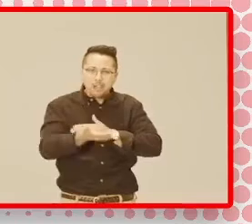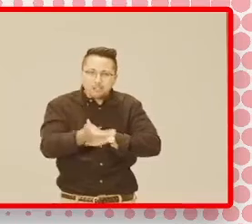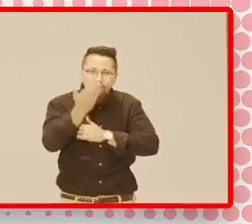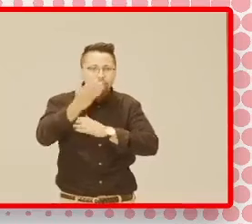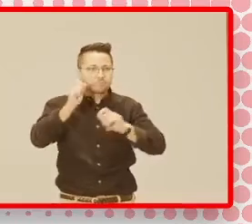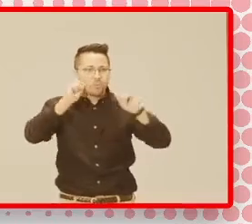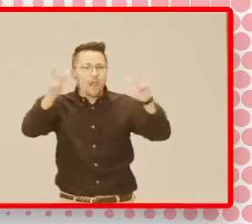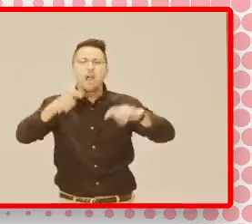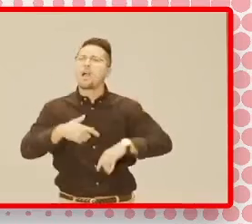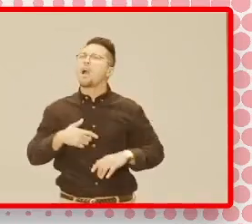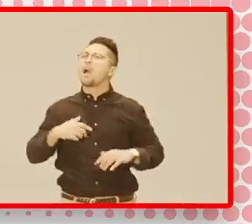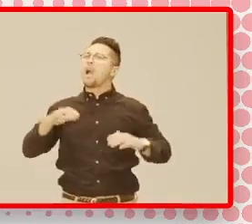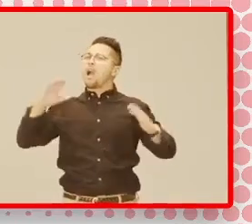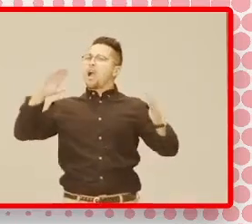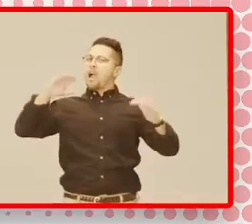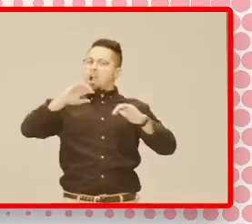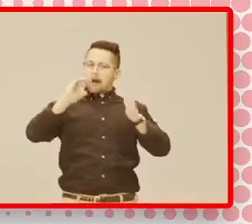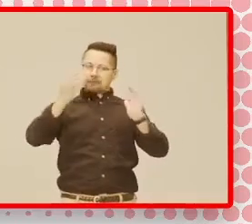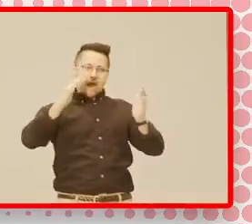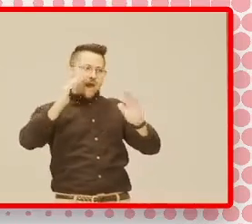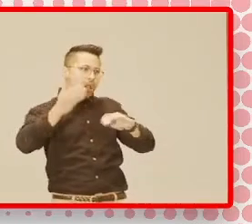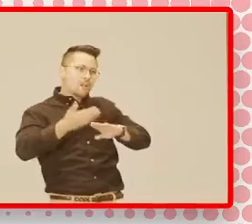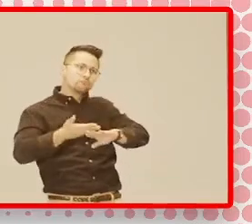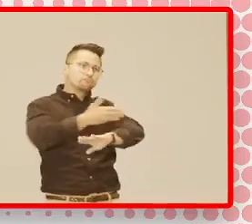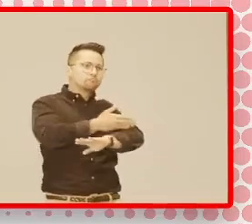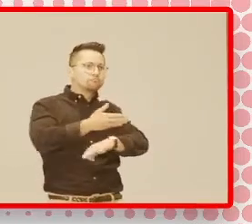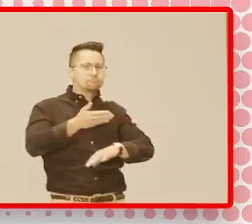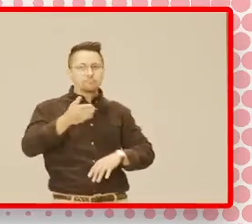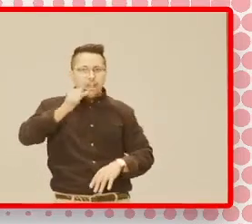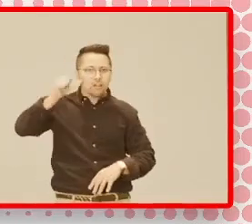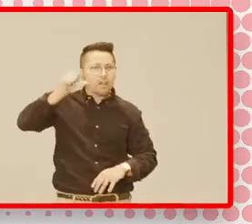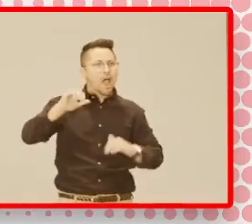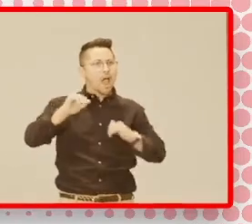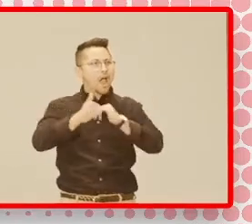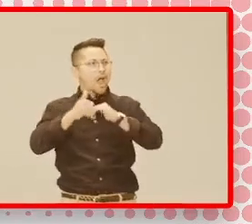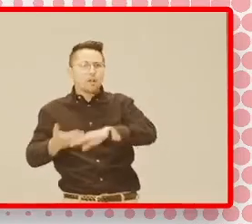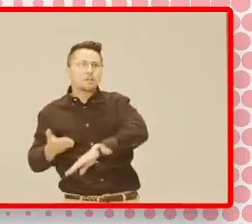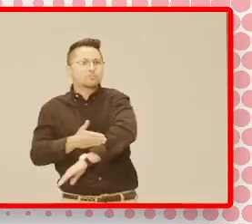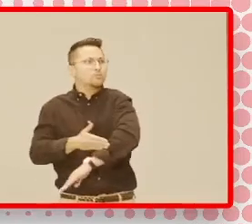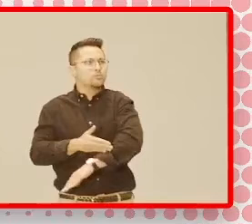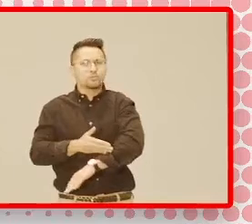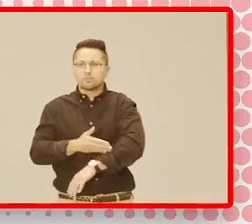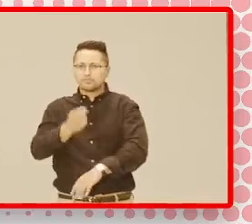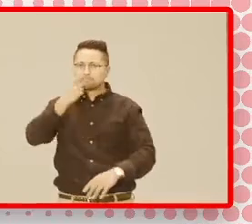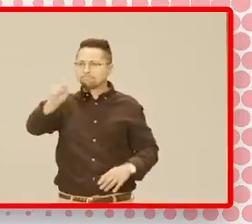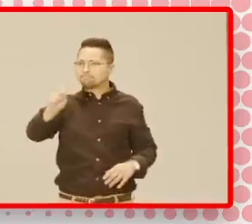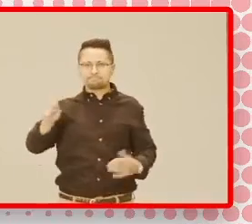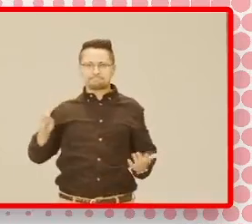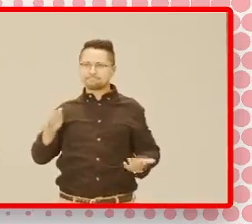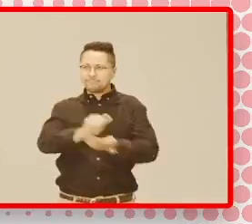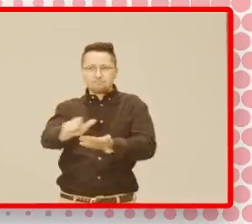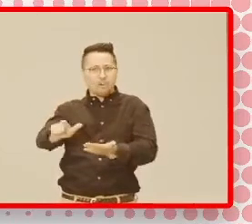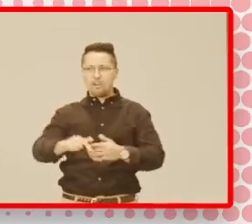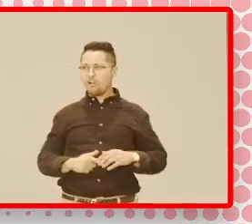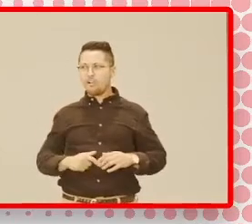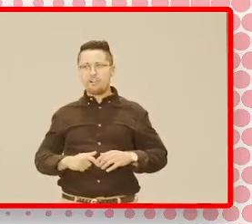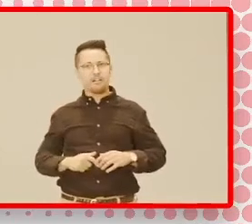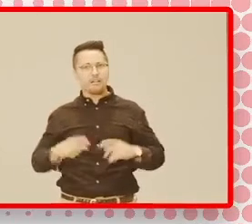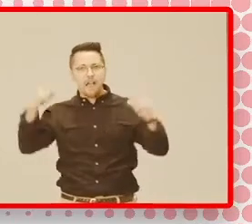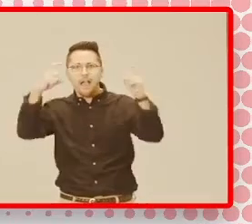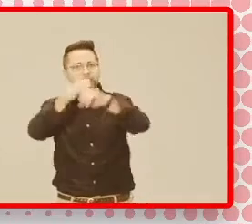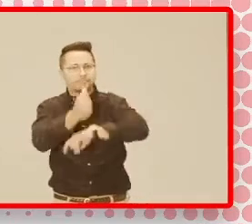today than I was yesterday? That's it. That's the plan. It doesn't get any more complex than that. He